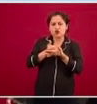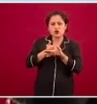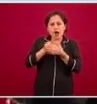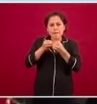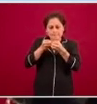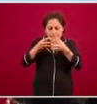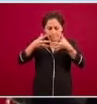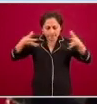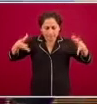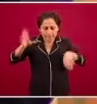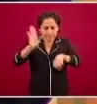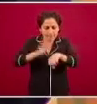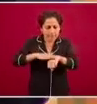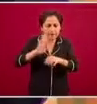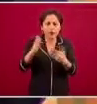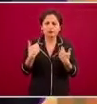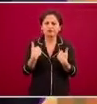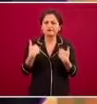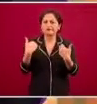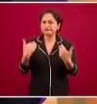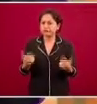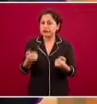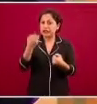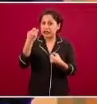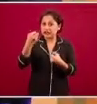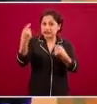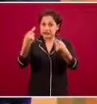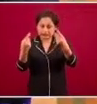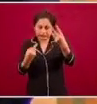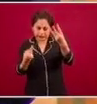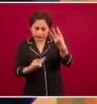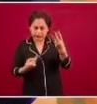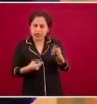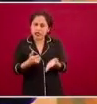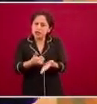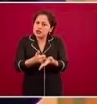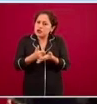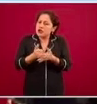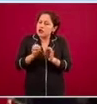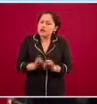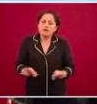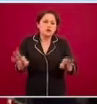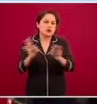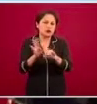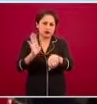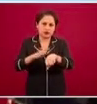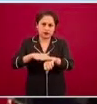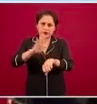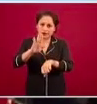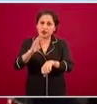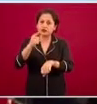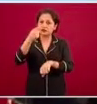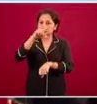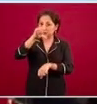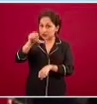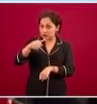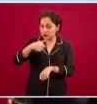things are all the other elements that allow us to have a better analysis and